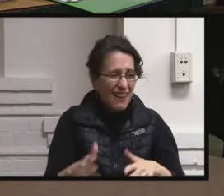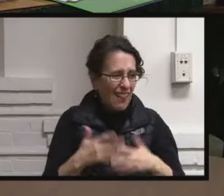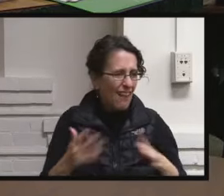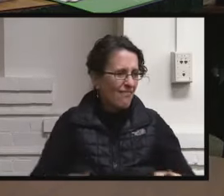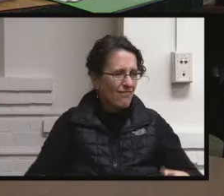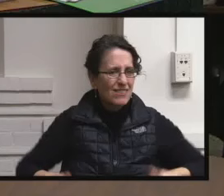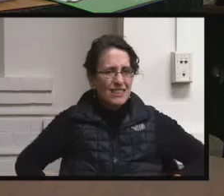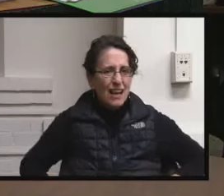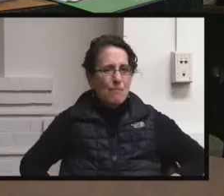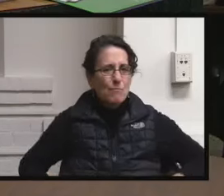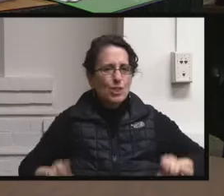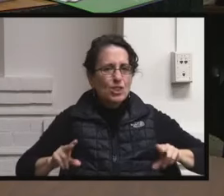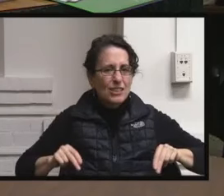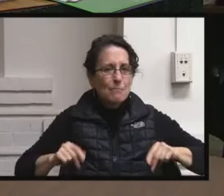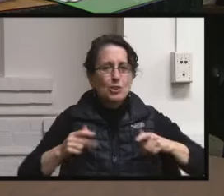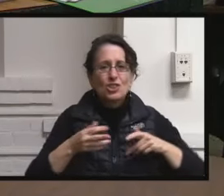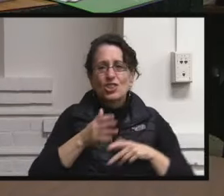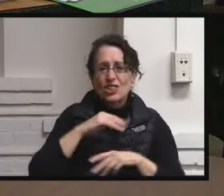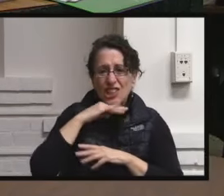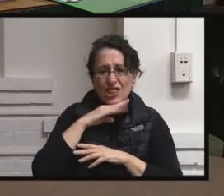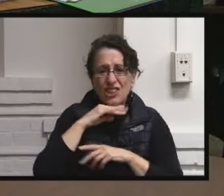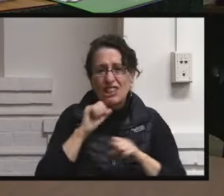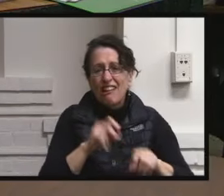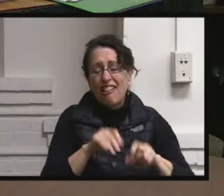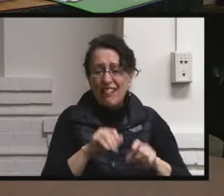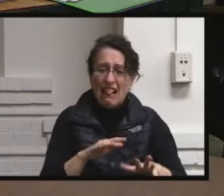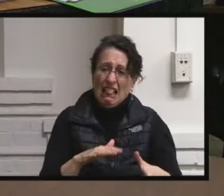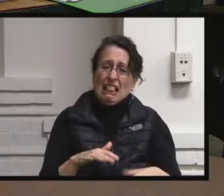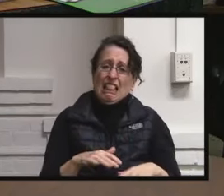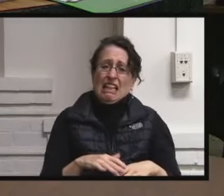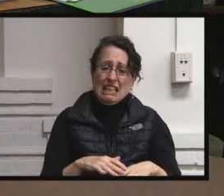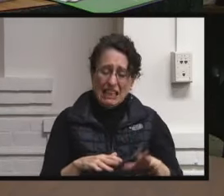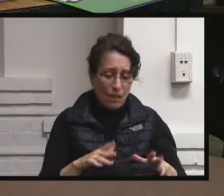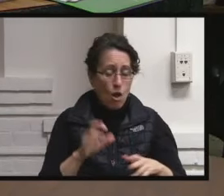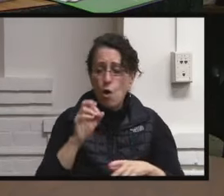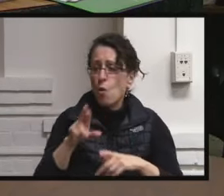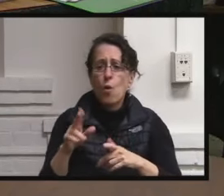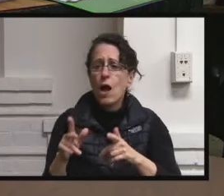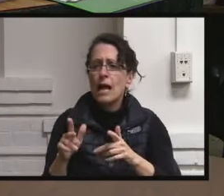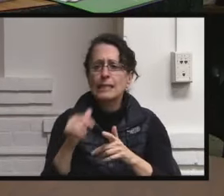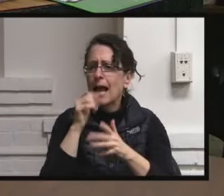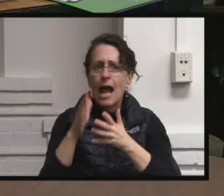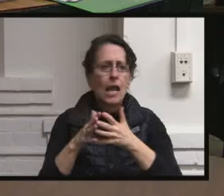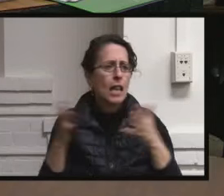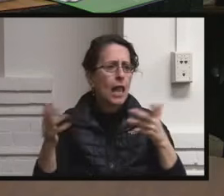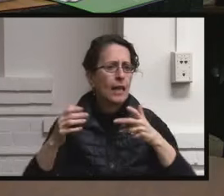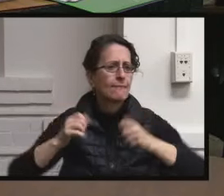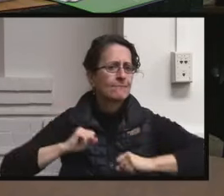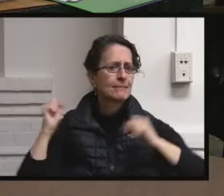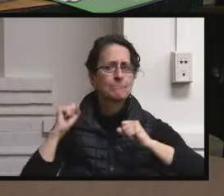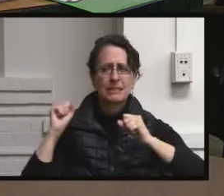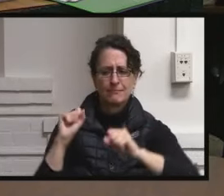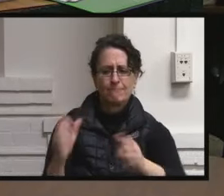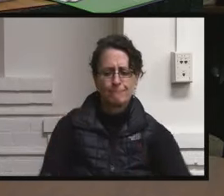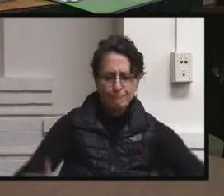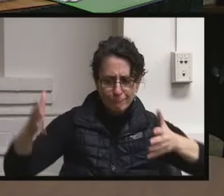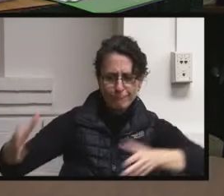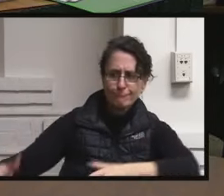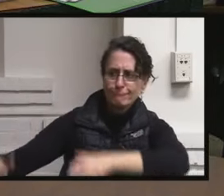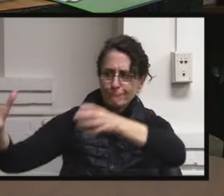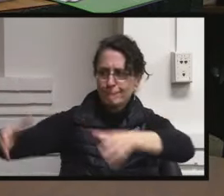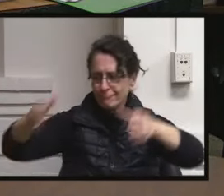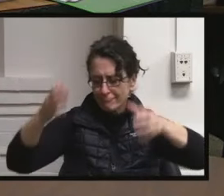or others that just have limitations on their ability to store their solid waste, for whom this is going to present